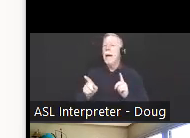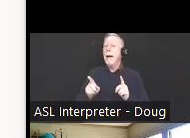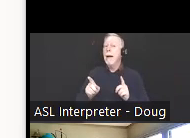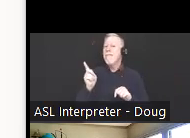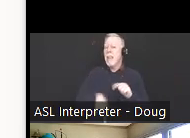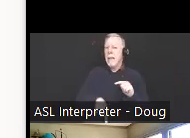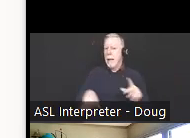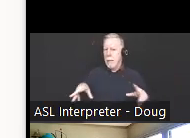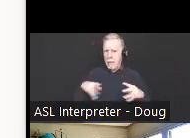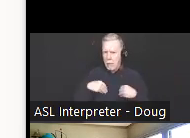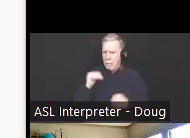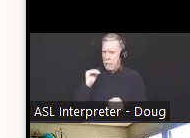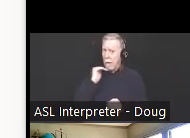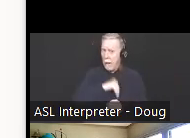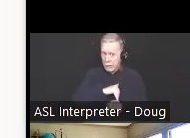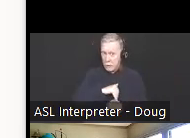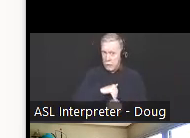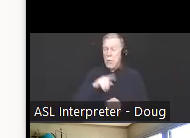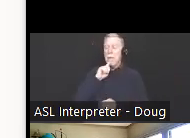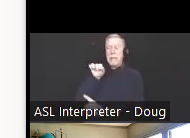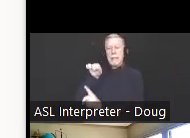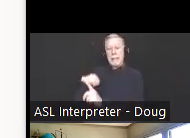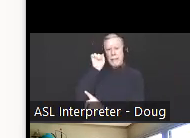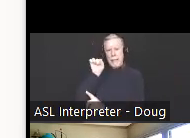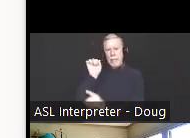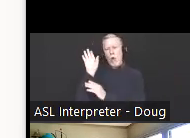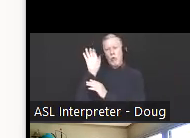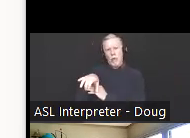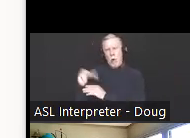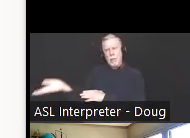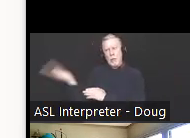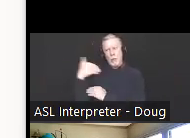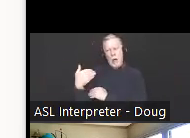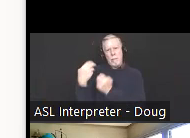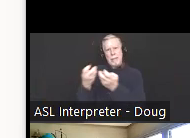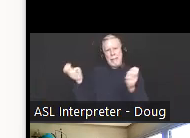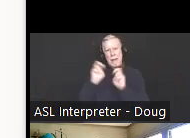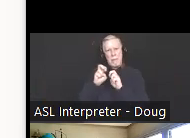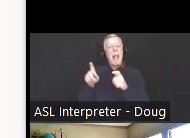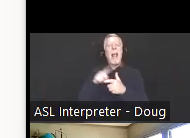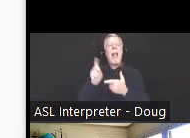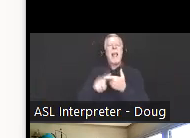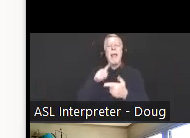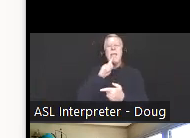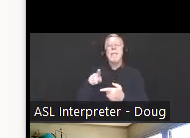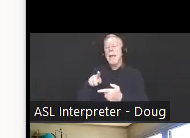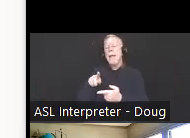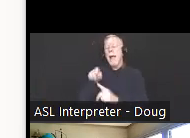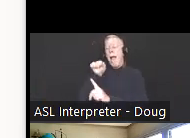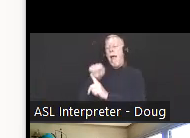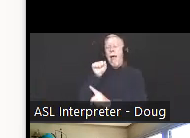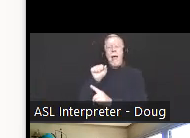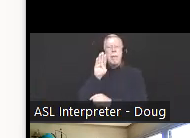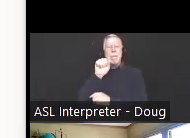and being deceived to get to a table, being promised one thing, and then the bait and switch happen. So that's the